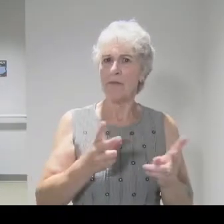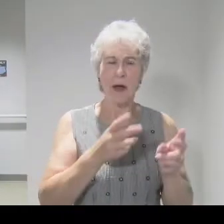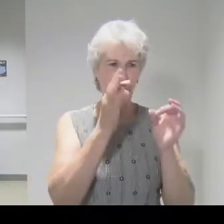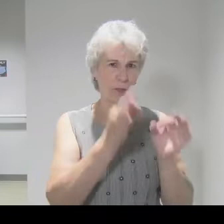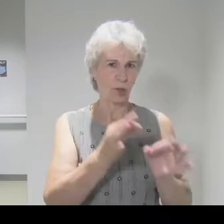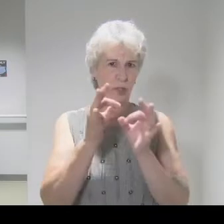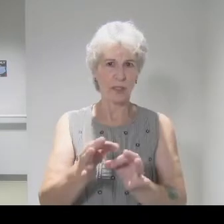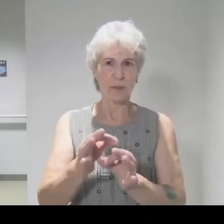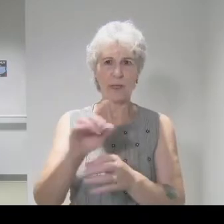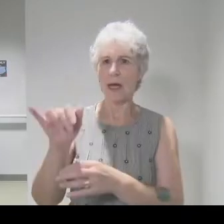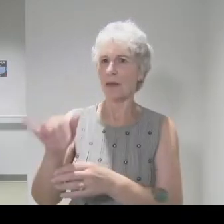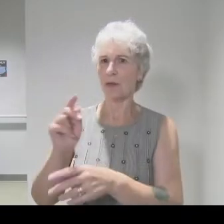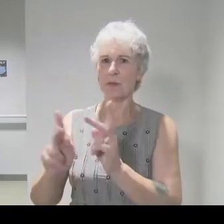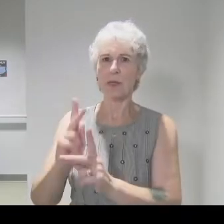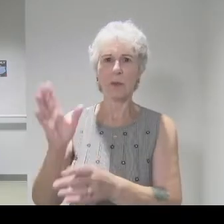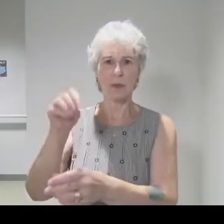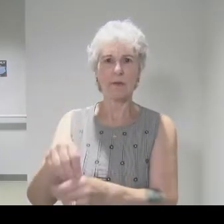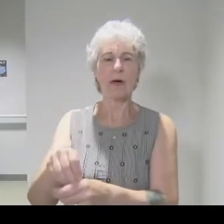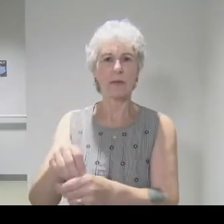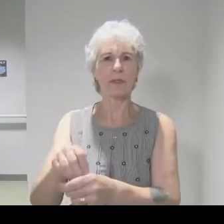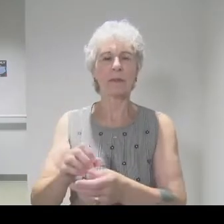sex trafficking.